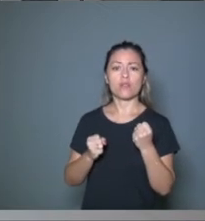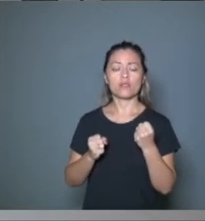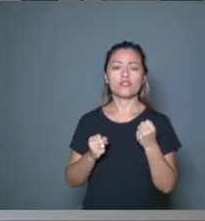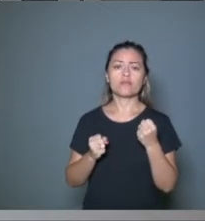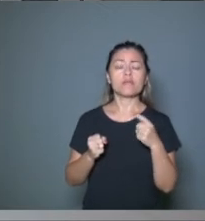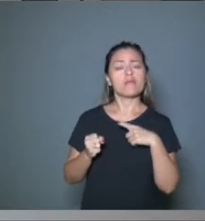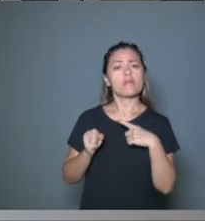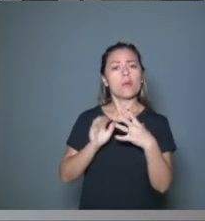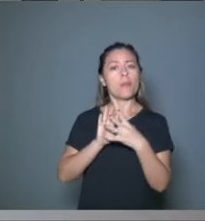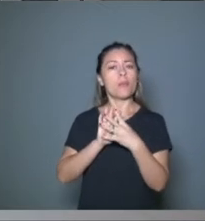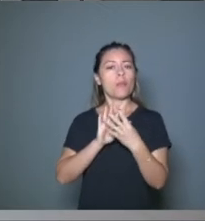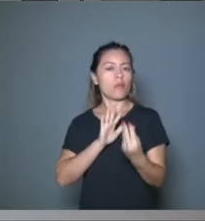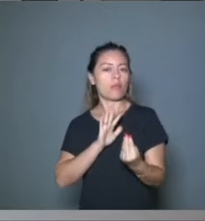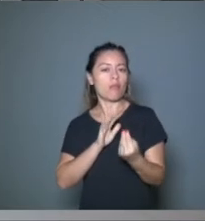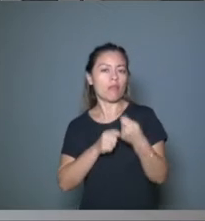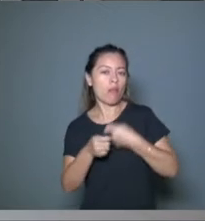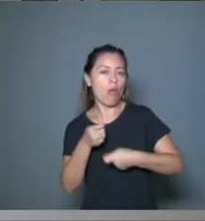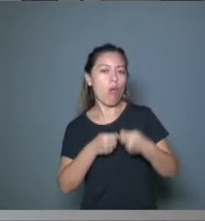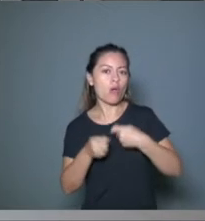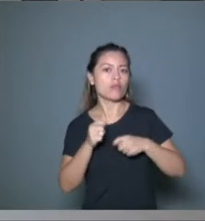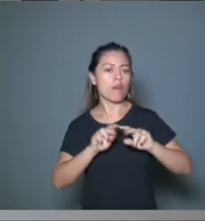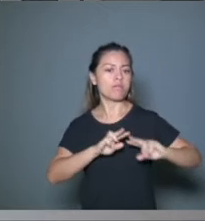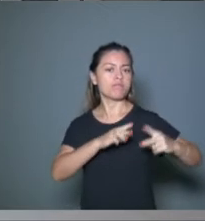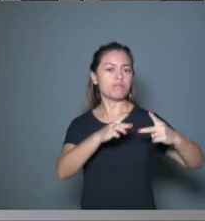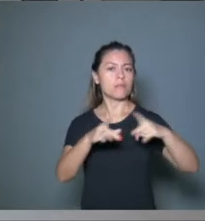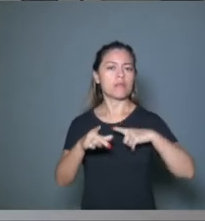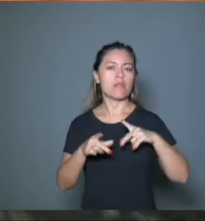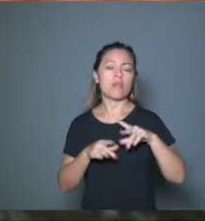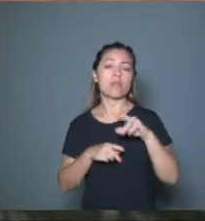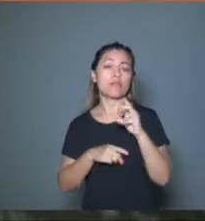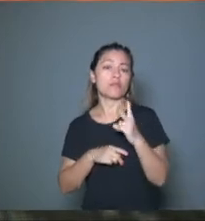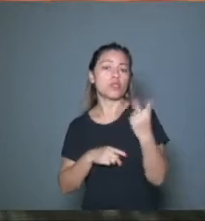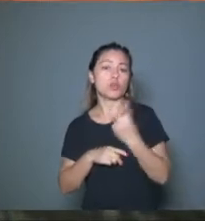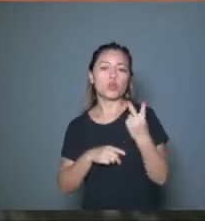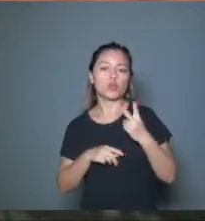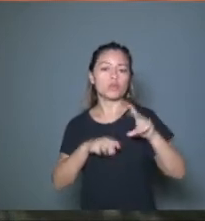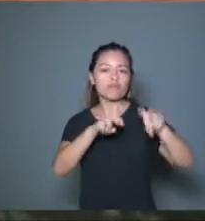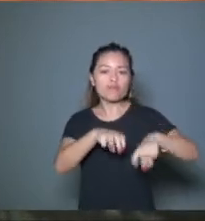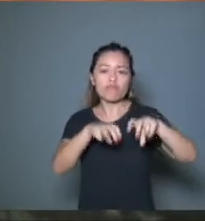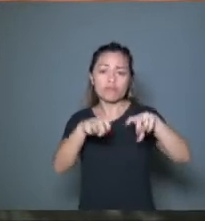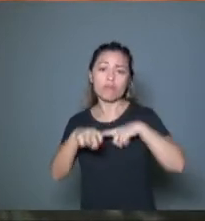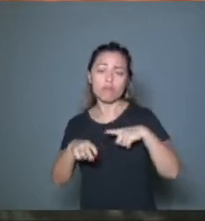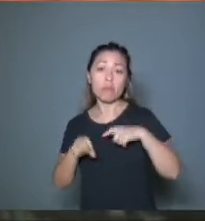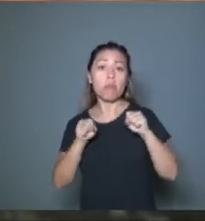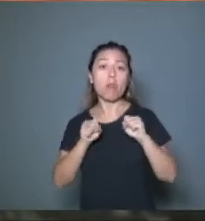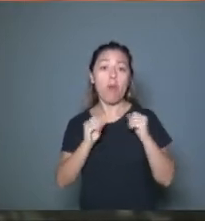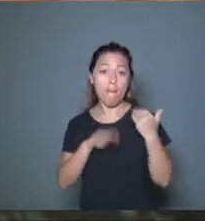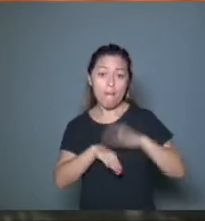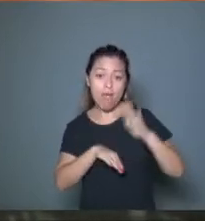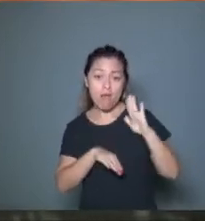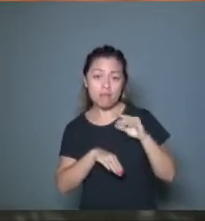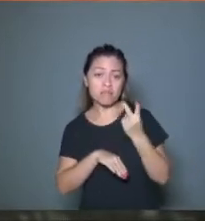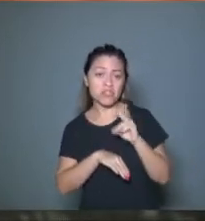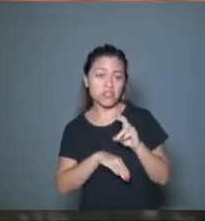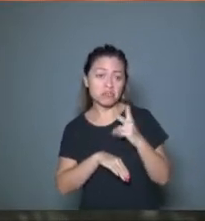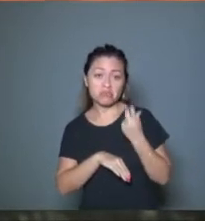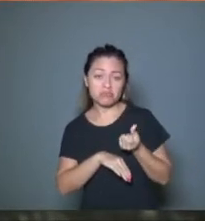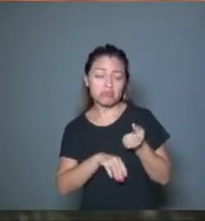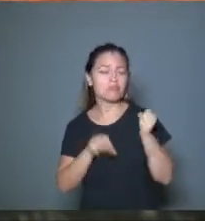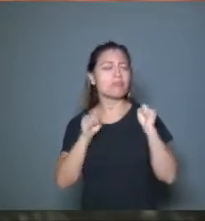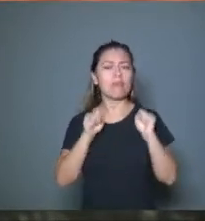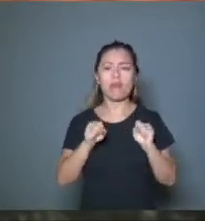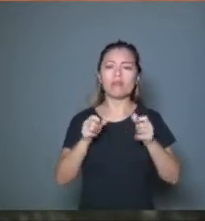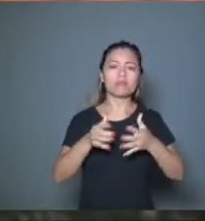possibility. Our business model is replicable. We have today 22 farms. We could have 25, 26,